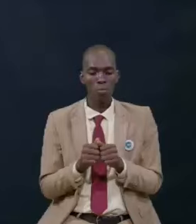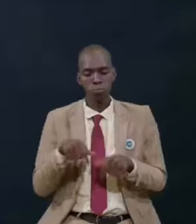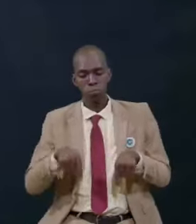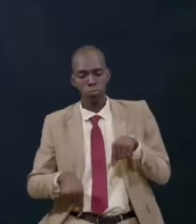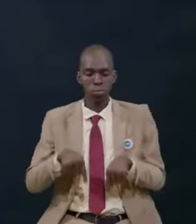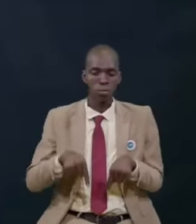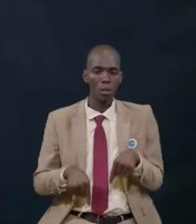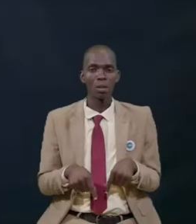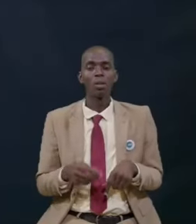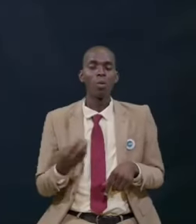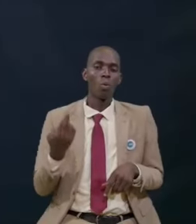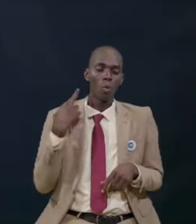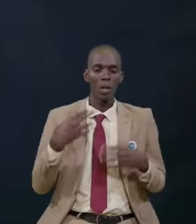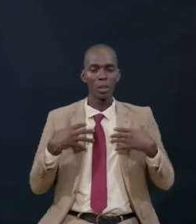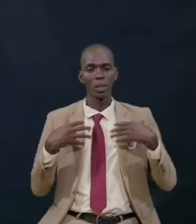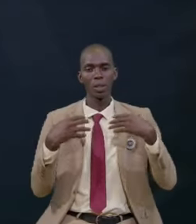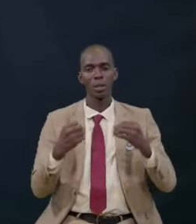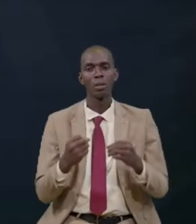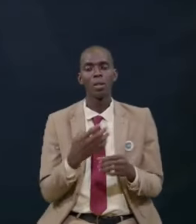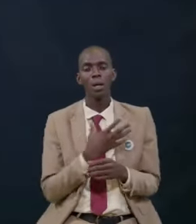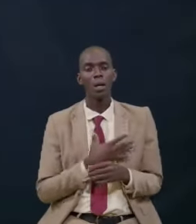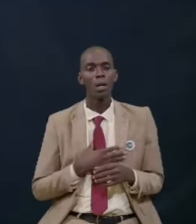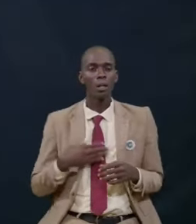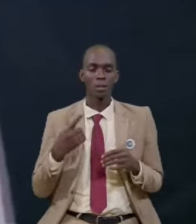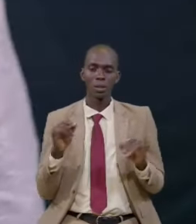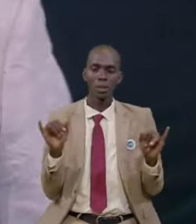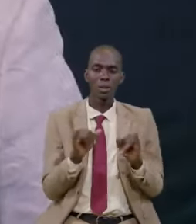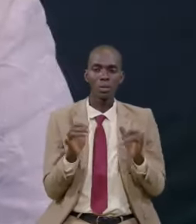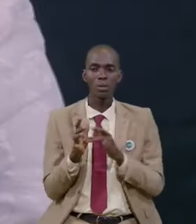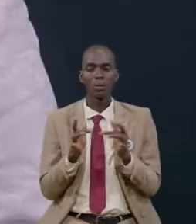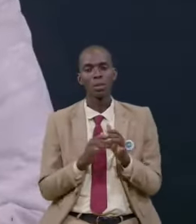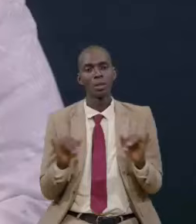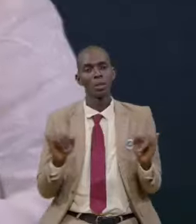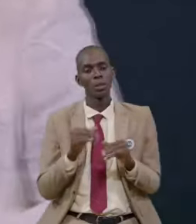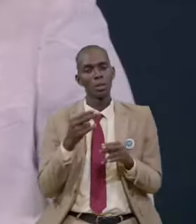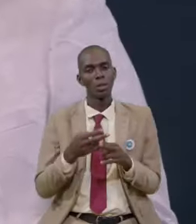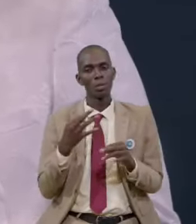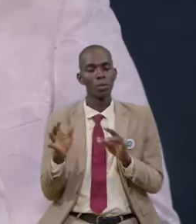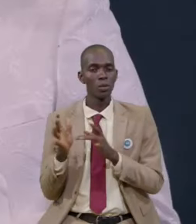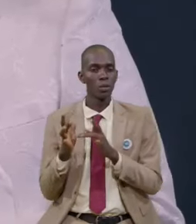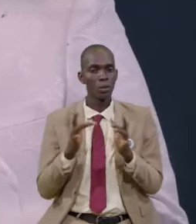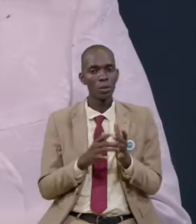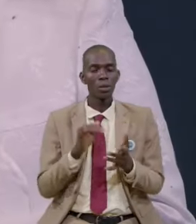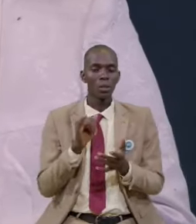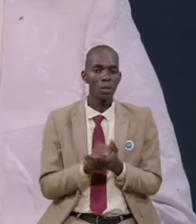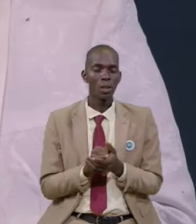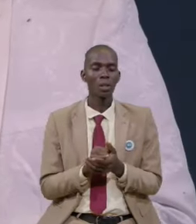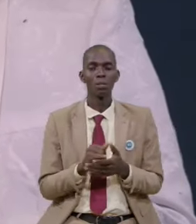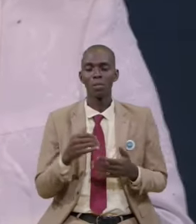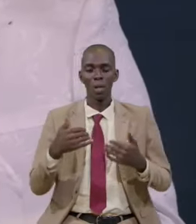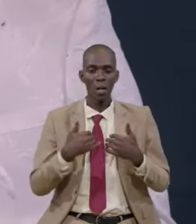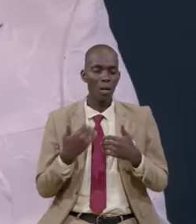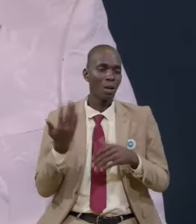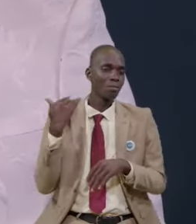same Jesus, the same name of Jesus that did it at that time, that same name is still working